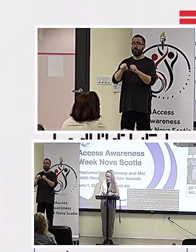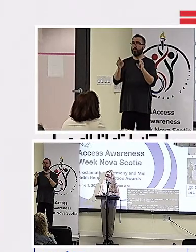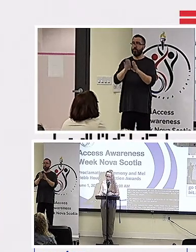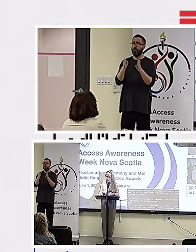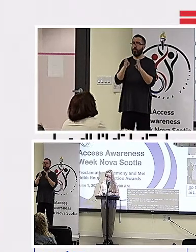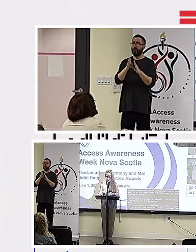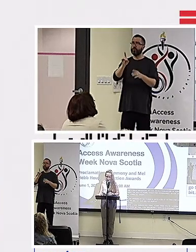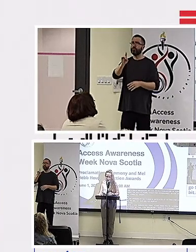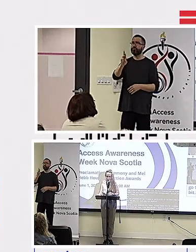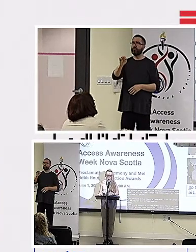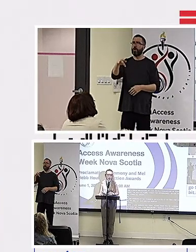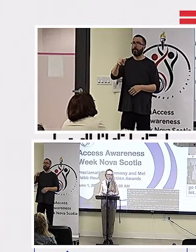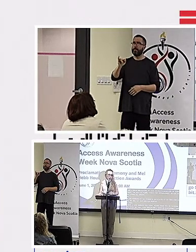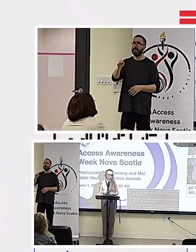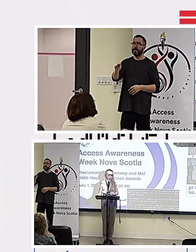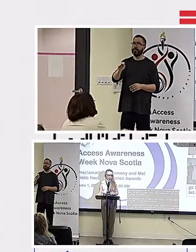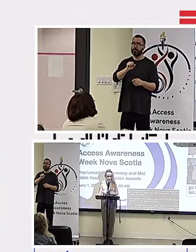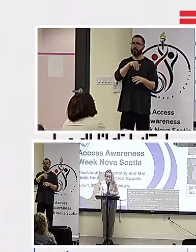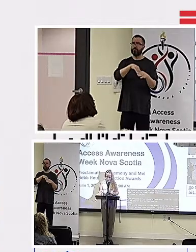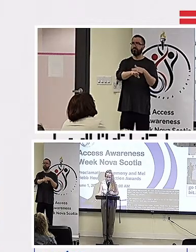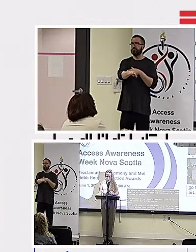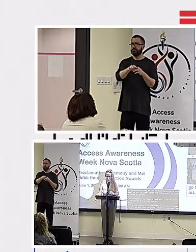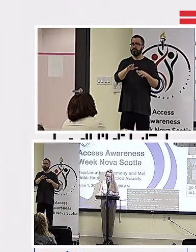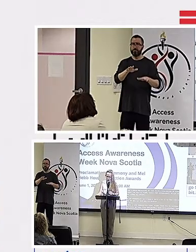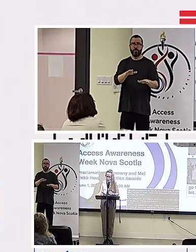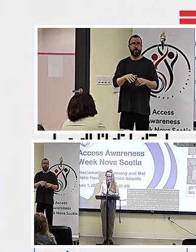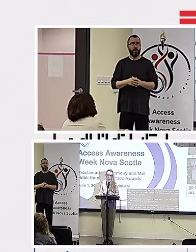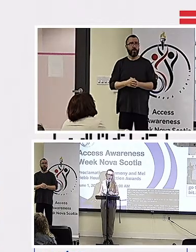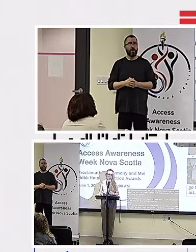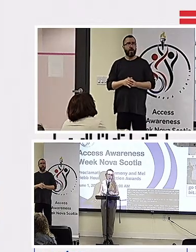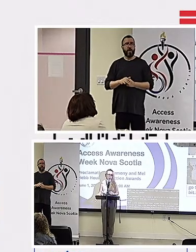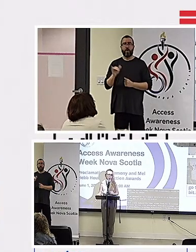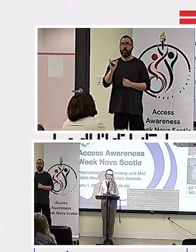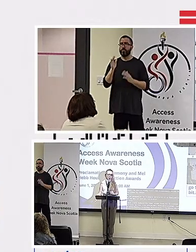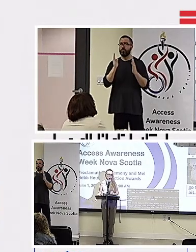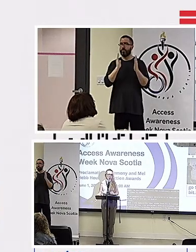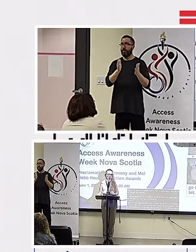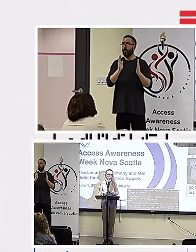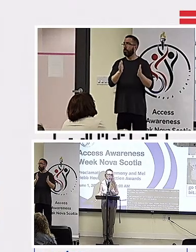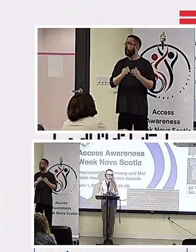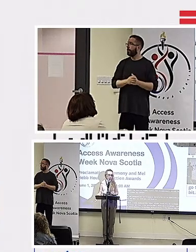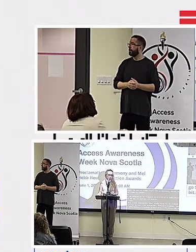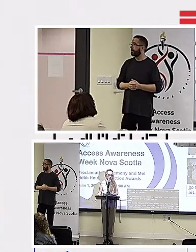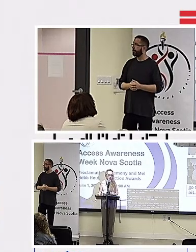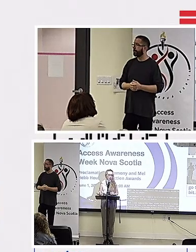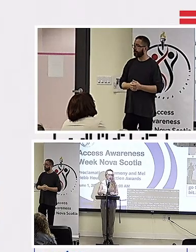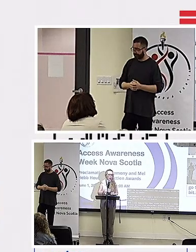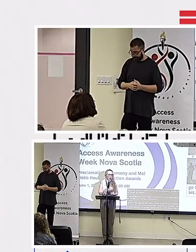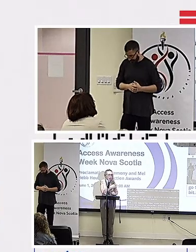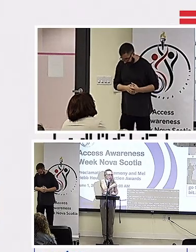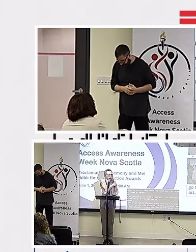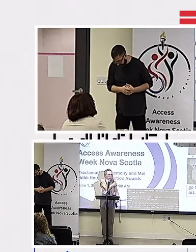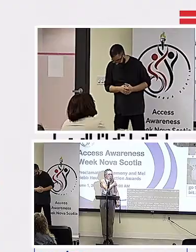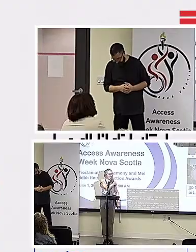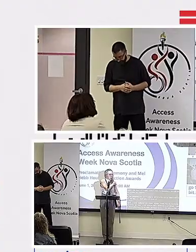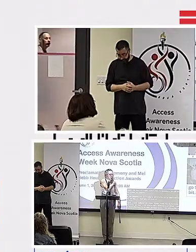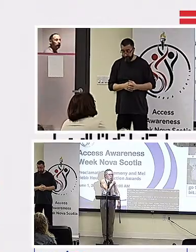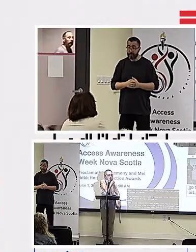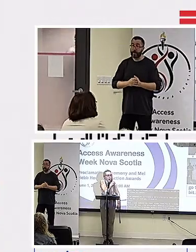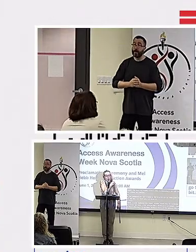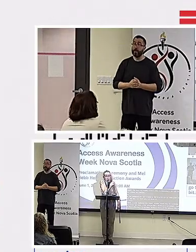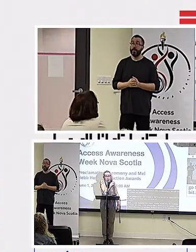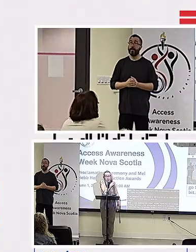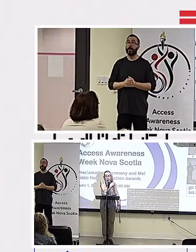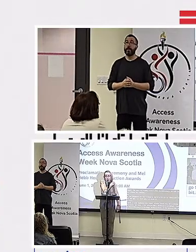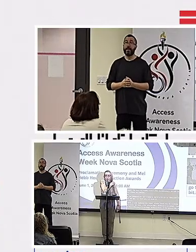first hallway on the right to enter into the hallway where the sensory rooms are located. If you did not